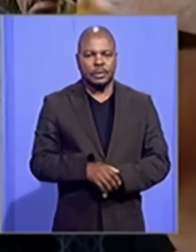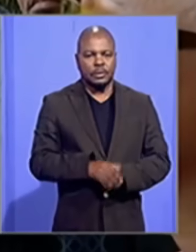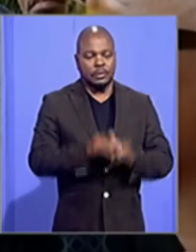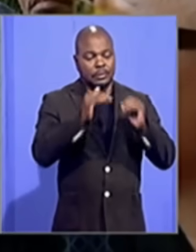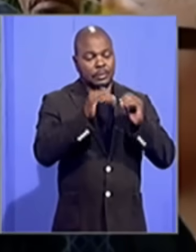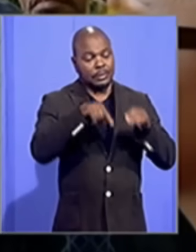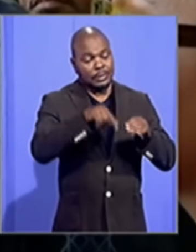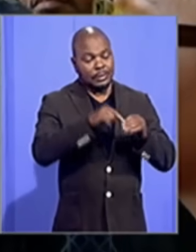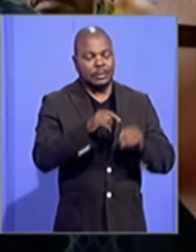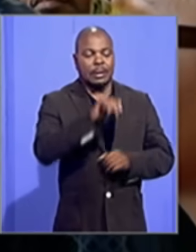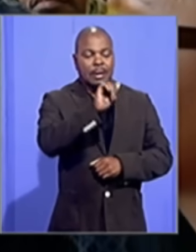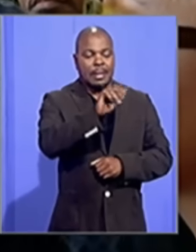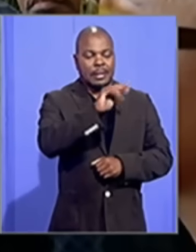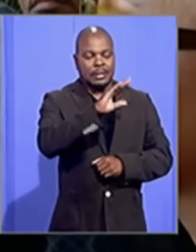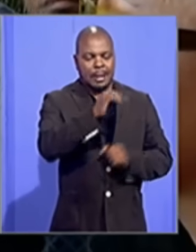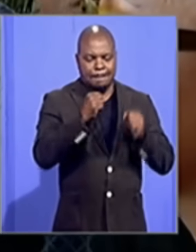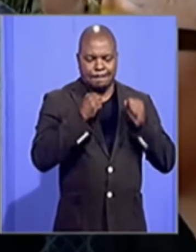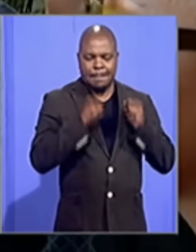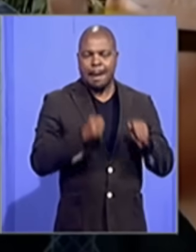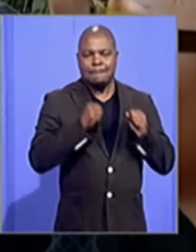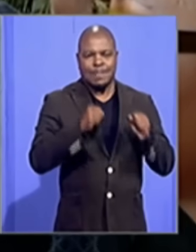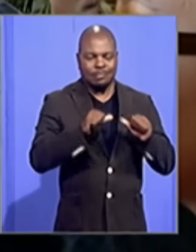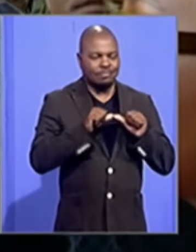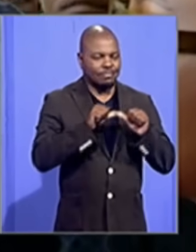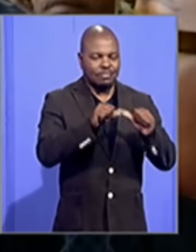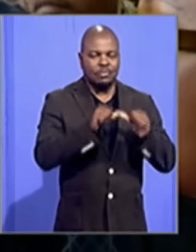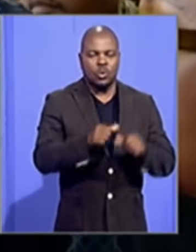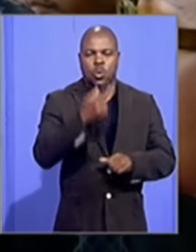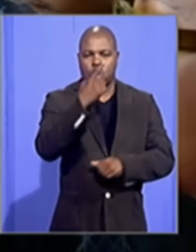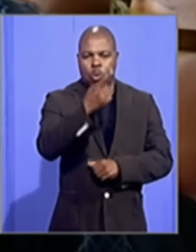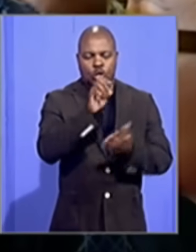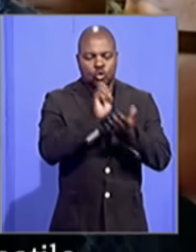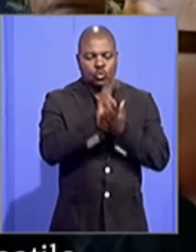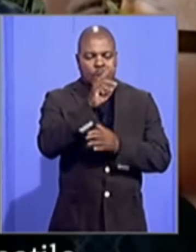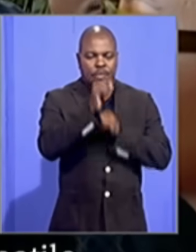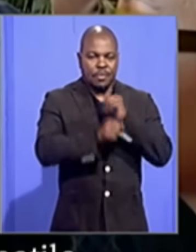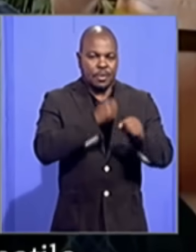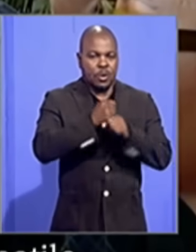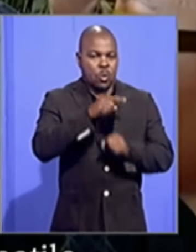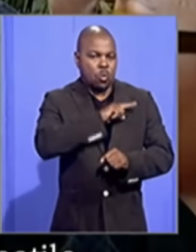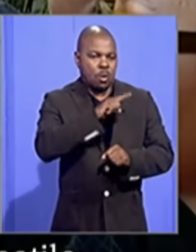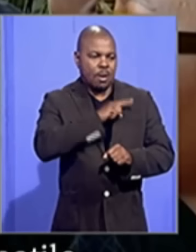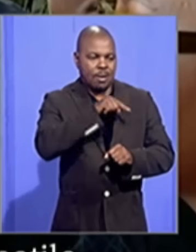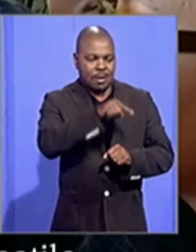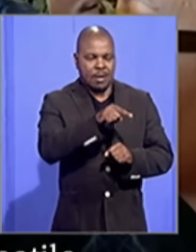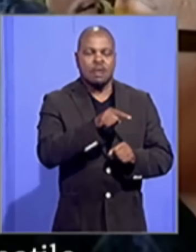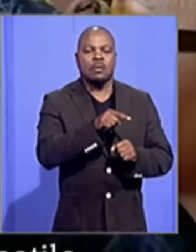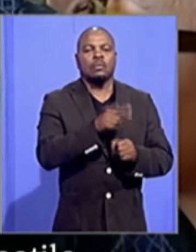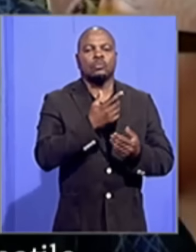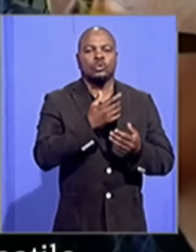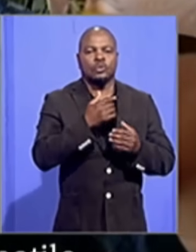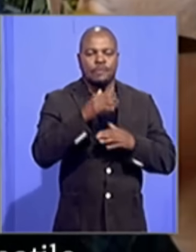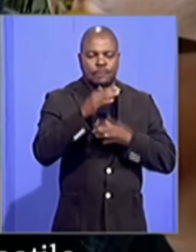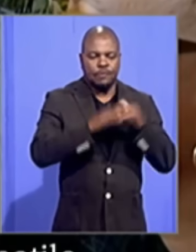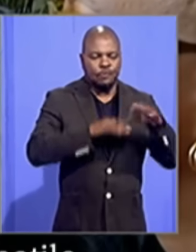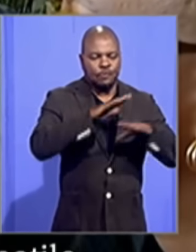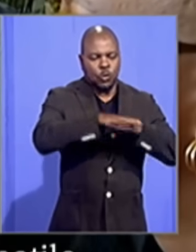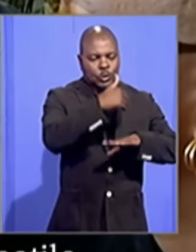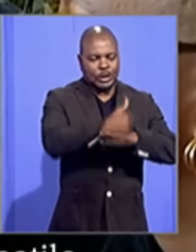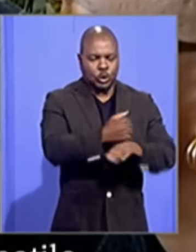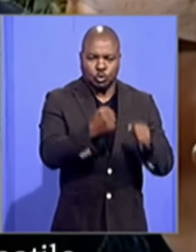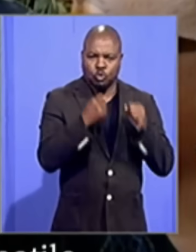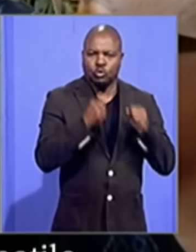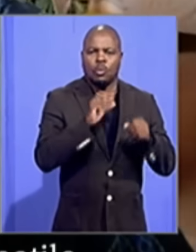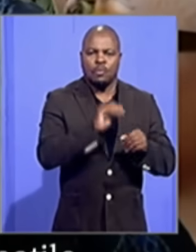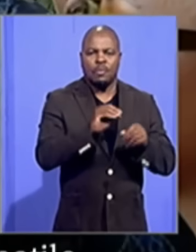standing 112 years because it's built on a strong foundation. And I said, like